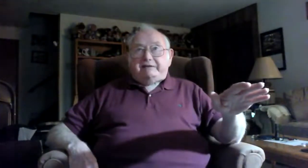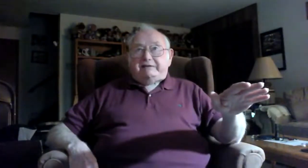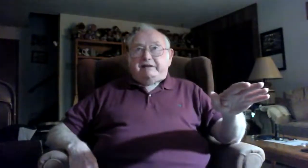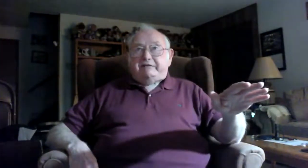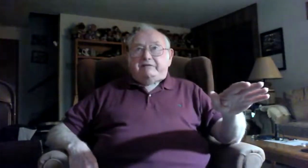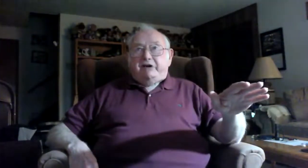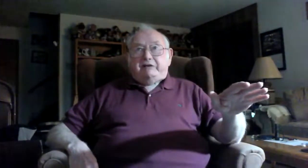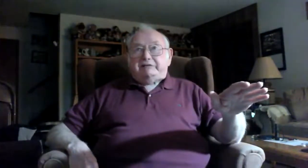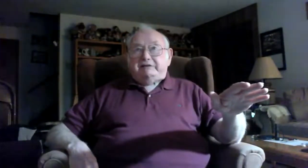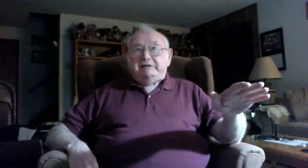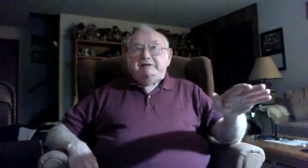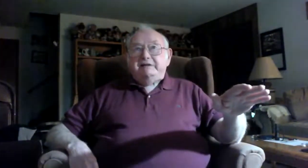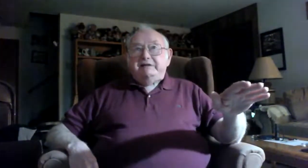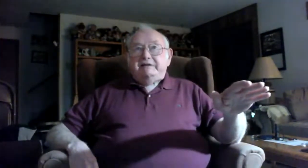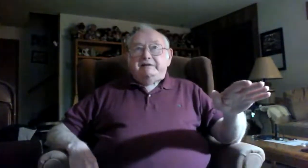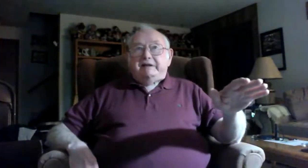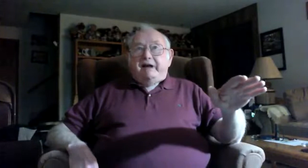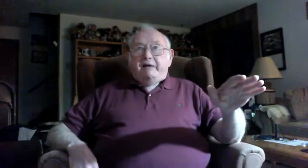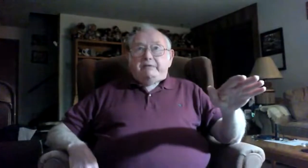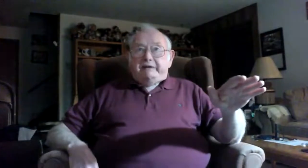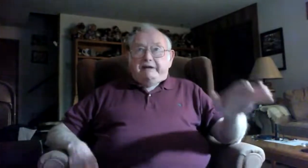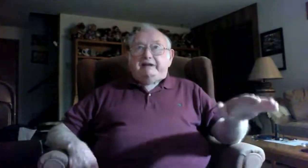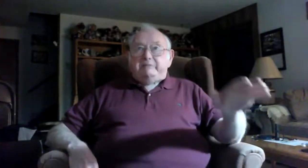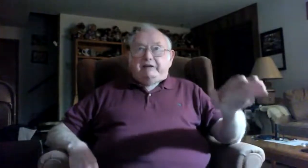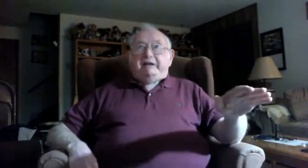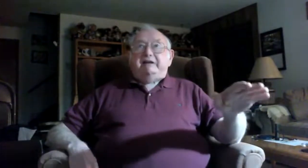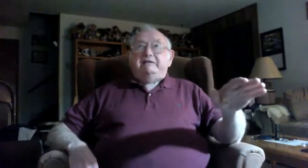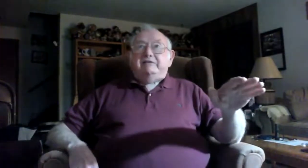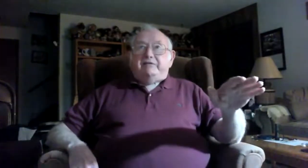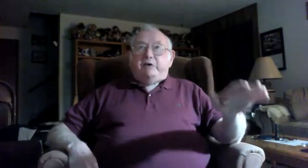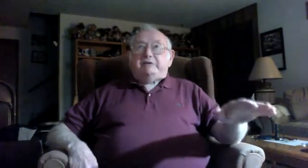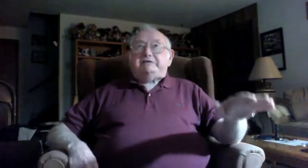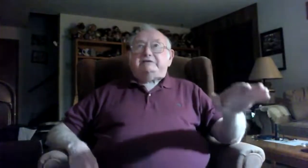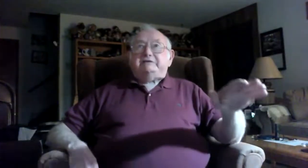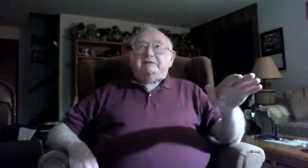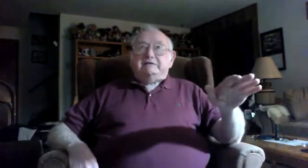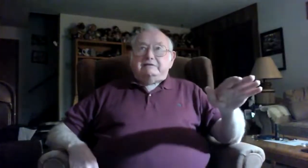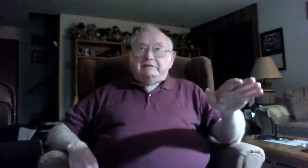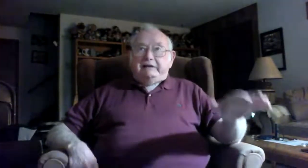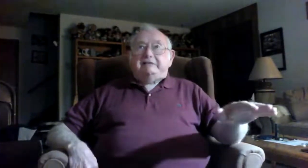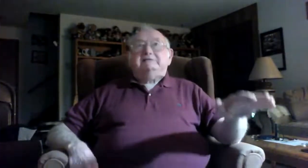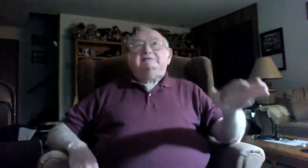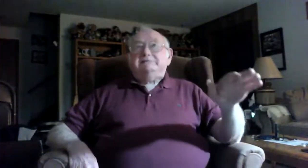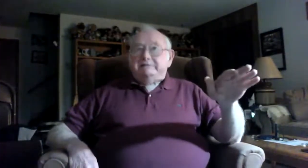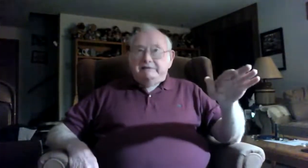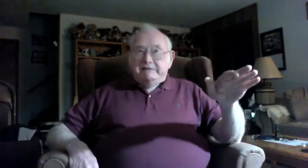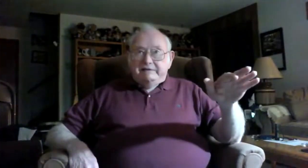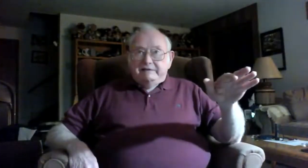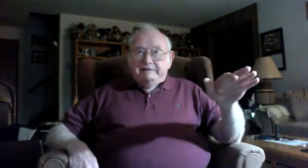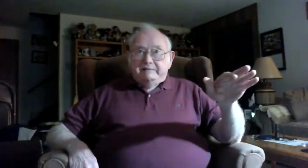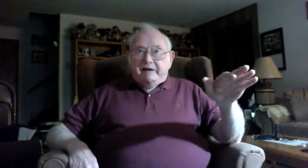projects that get involved. They need to be focused, legal,